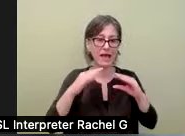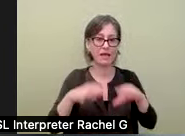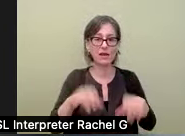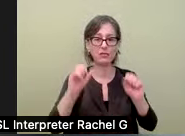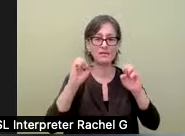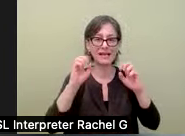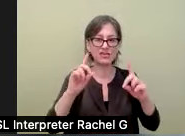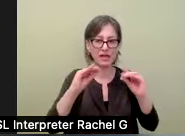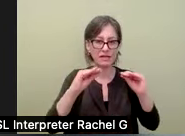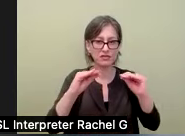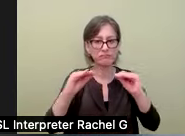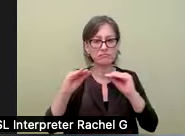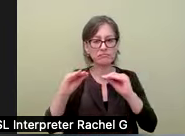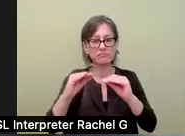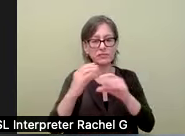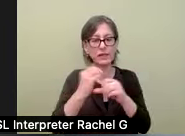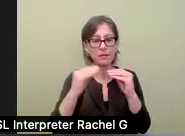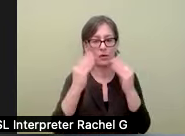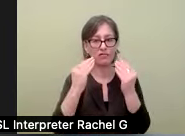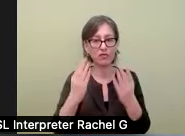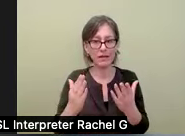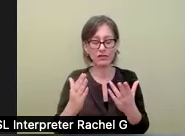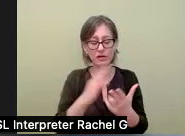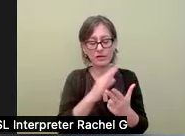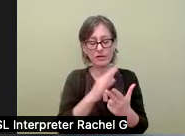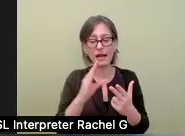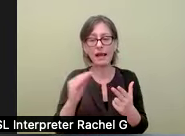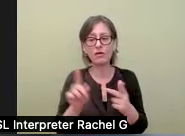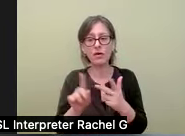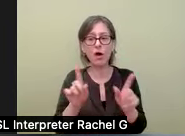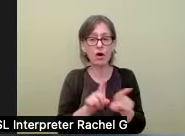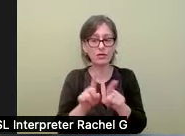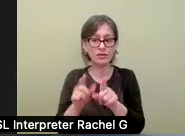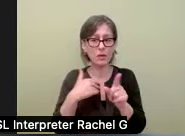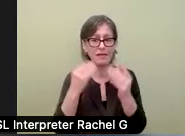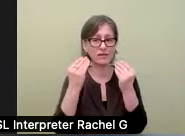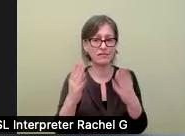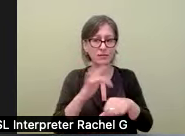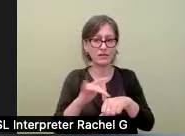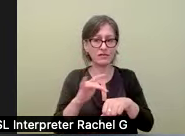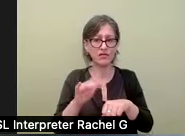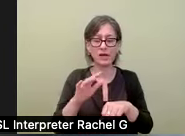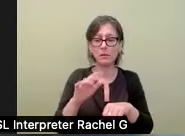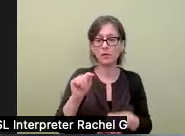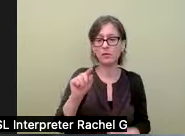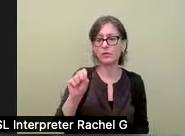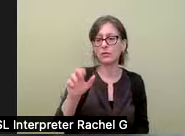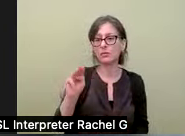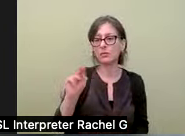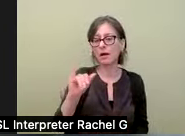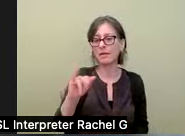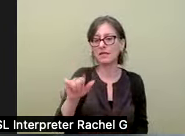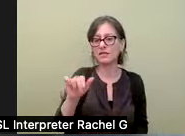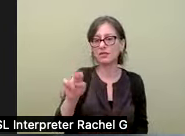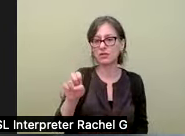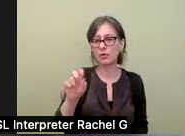education and get more information there. And then also there's a lot of information available on tsunamizone.org. We have